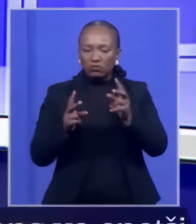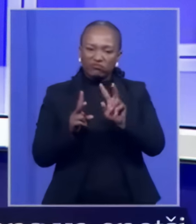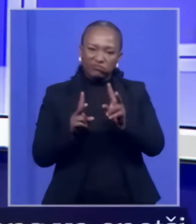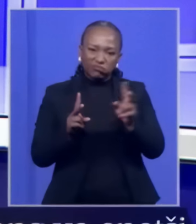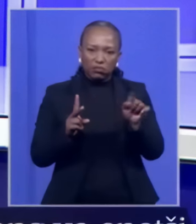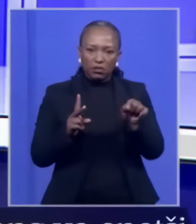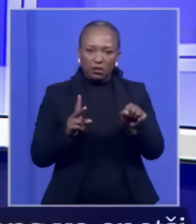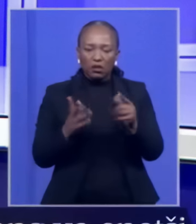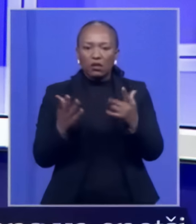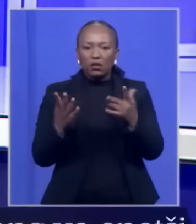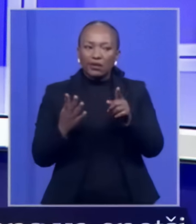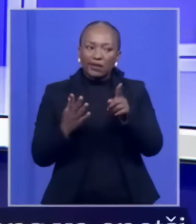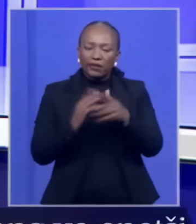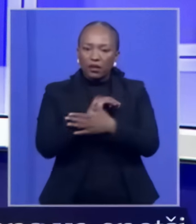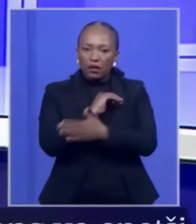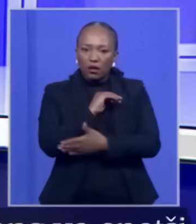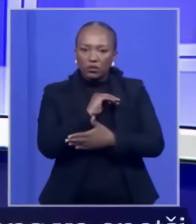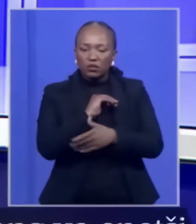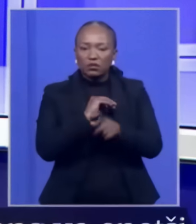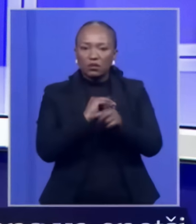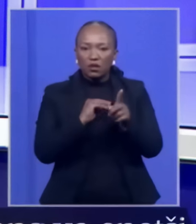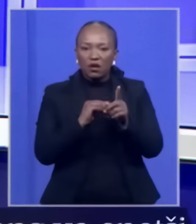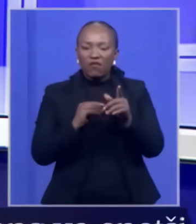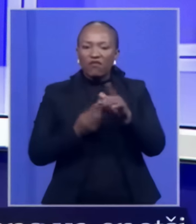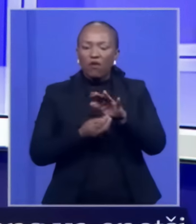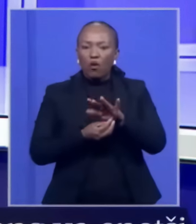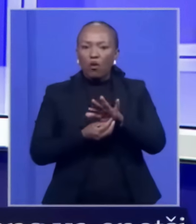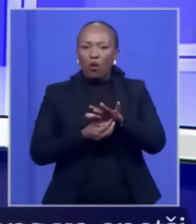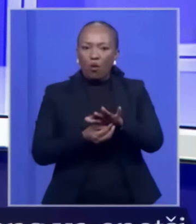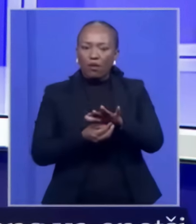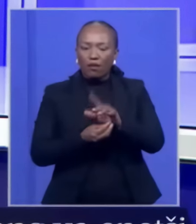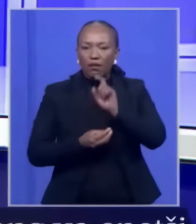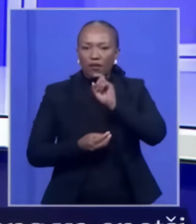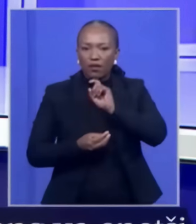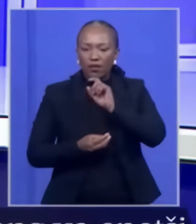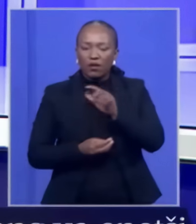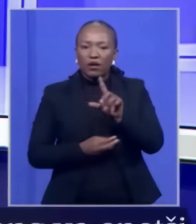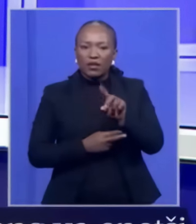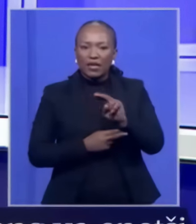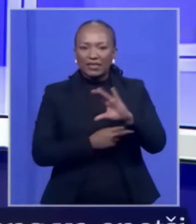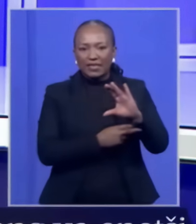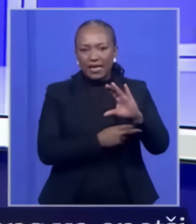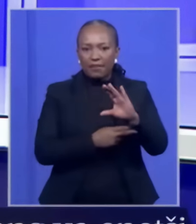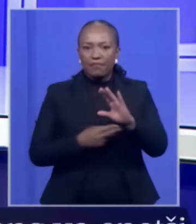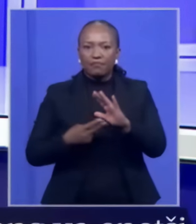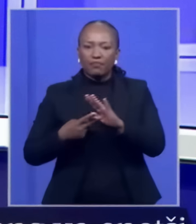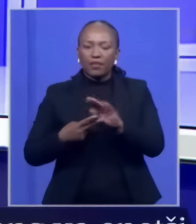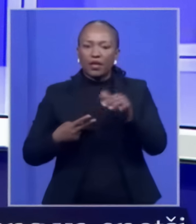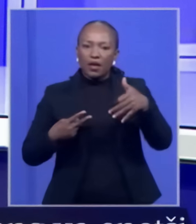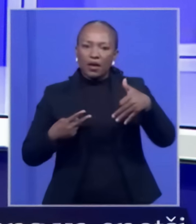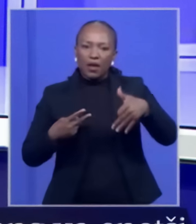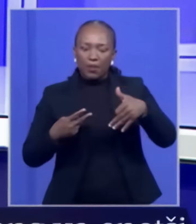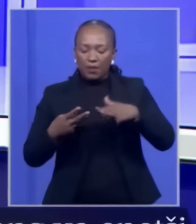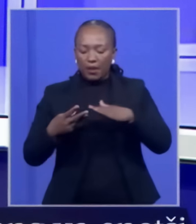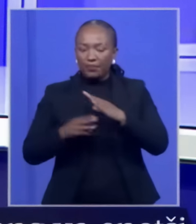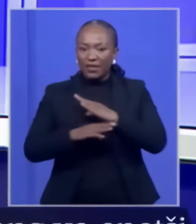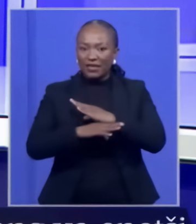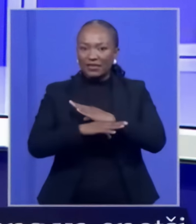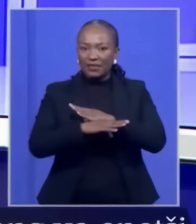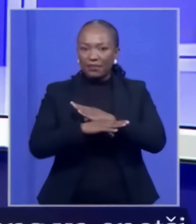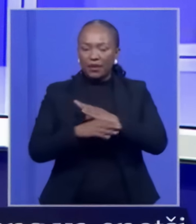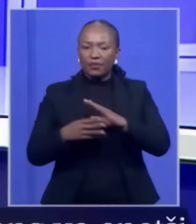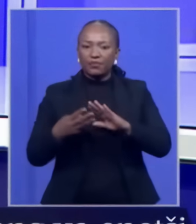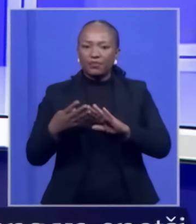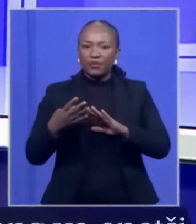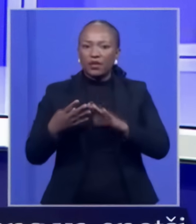se hlokomologo dinaga tšeo di itshepilego malahla. Baemedi go tšwa nageng ya Democratic Republic of Congo, Namibia, Zambia,